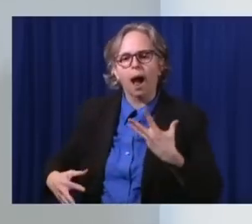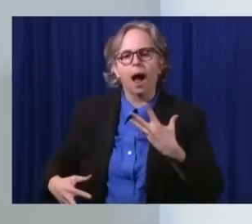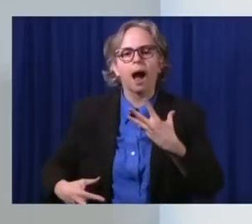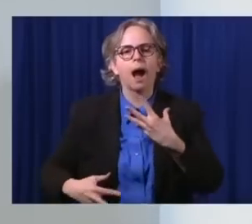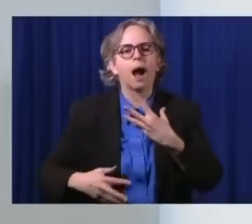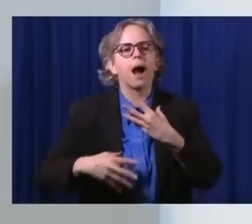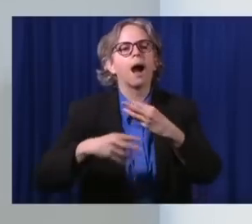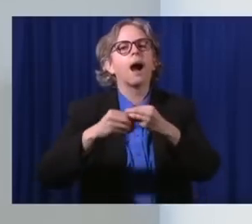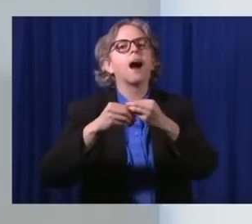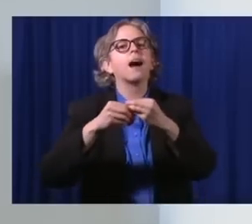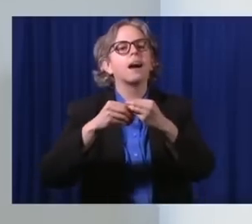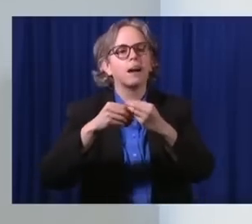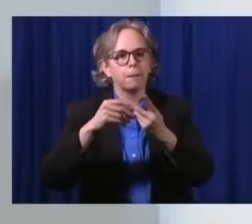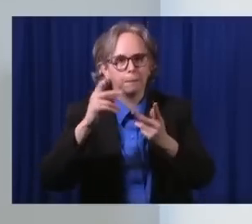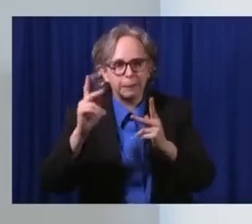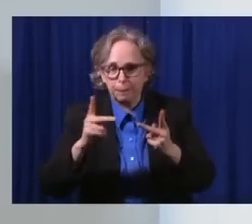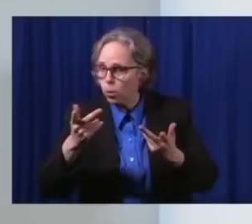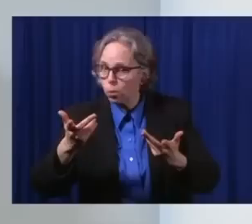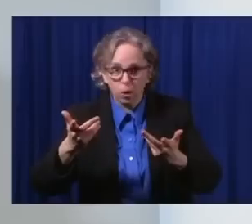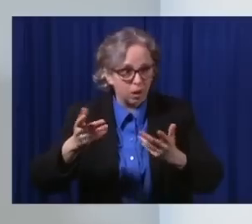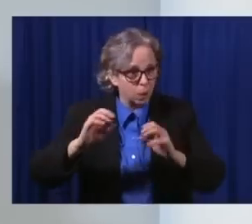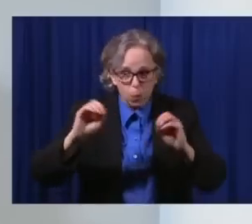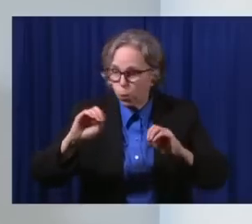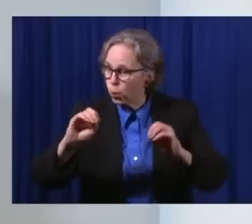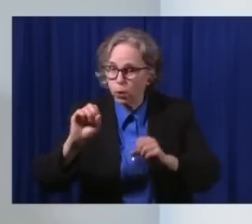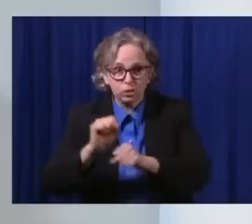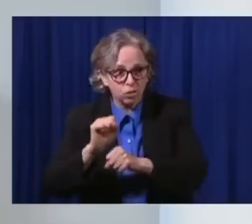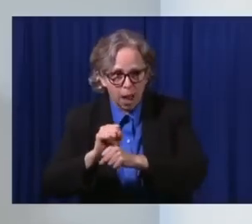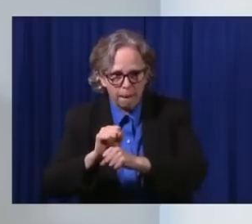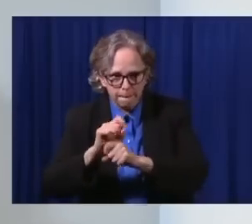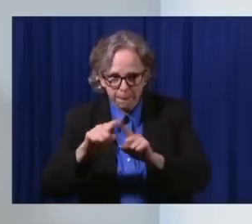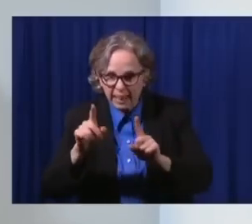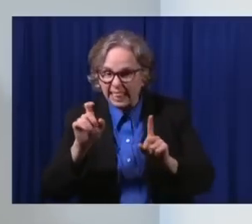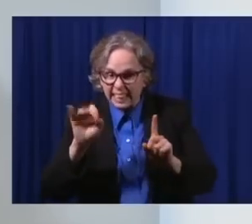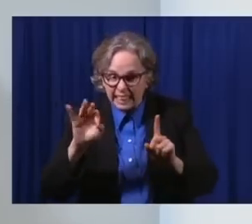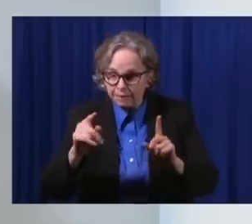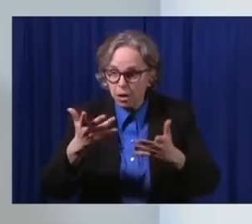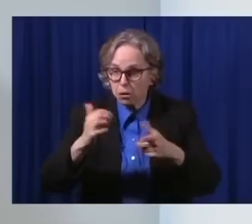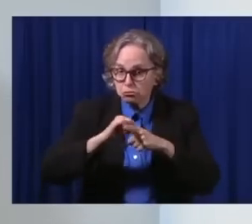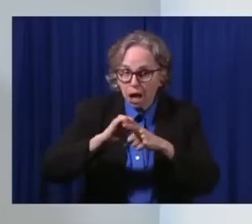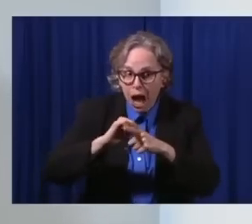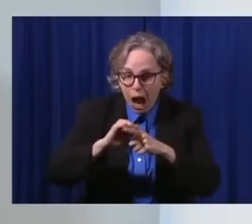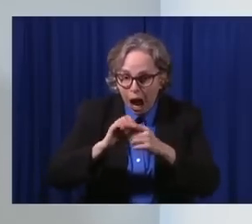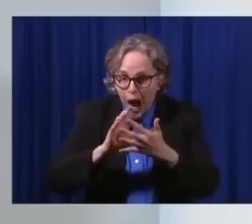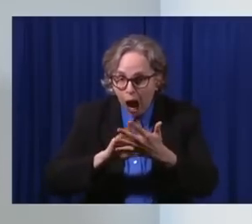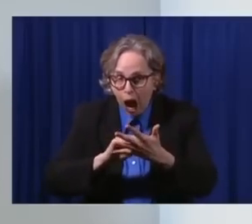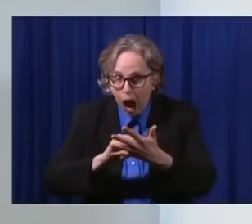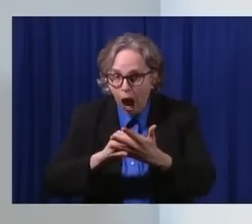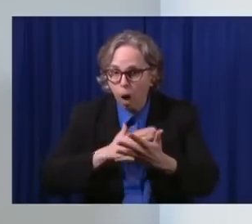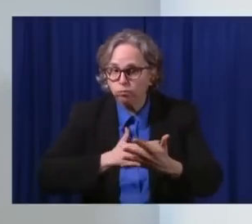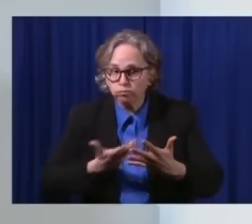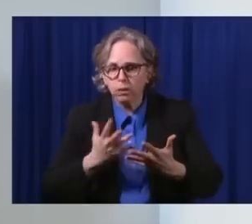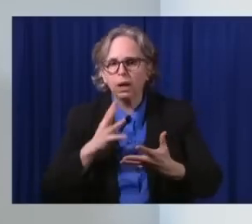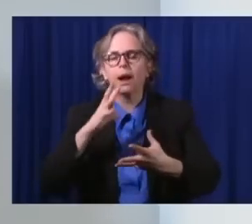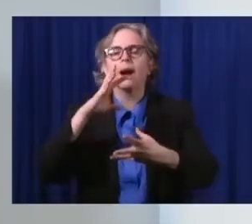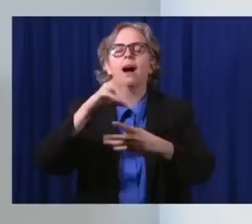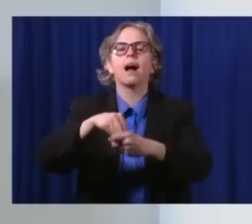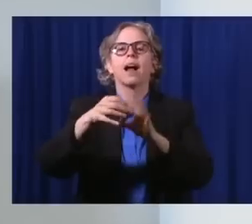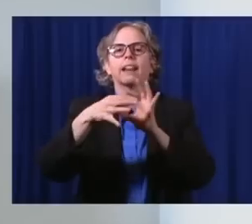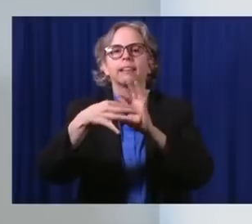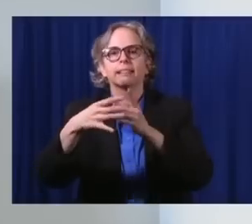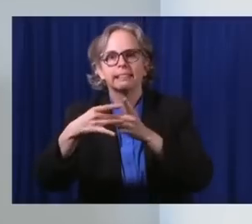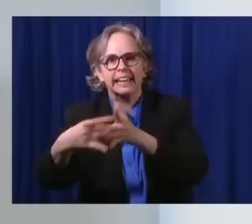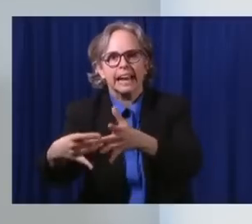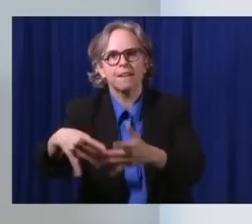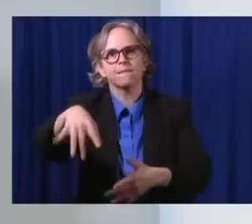be coming, could come to work for a company if they had the right kinds of skills. And so what we're